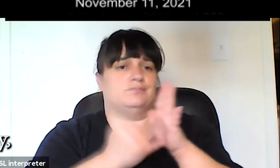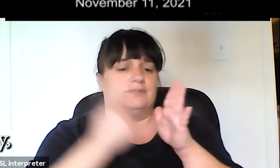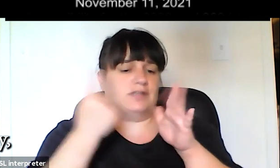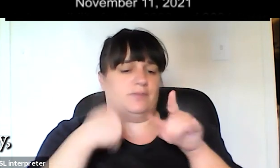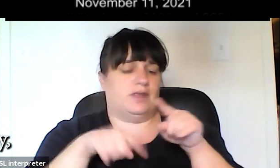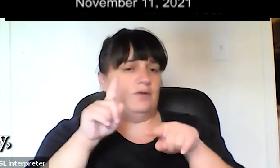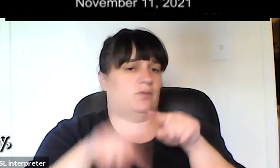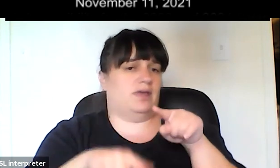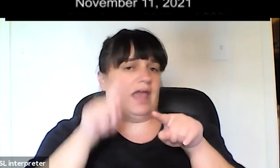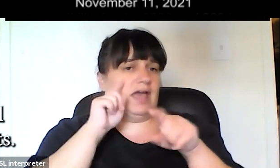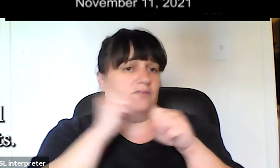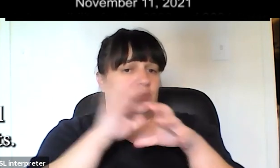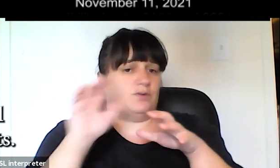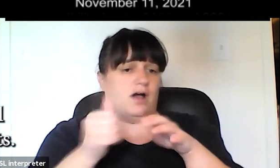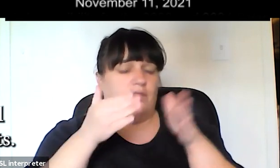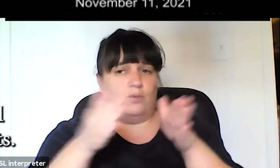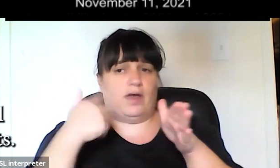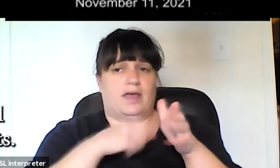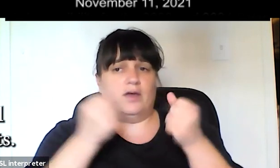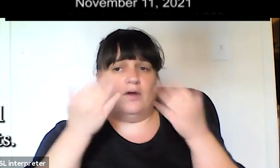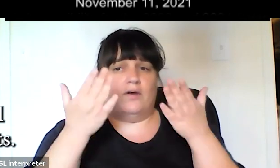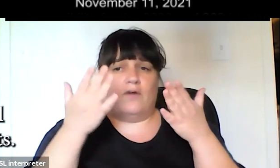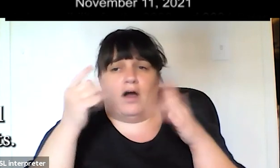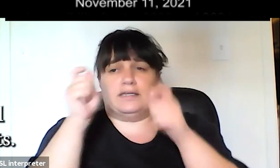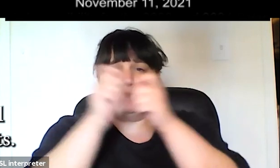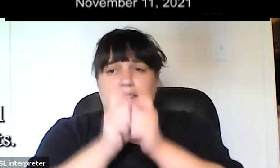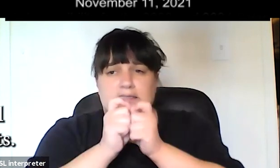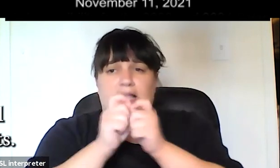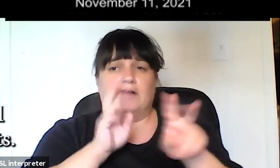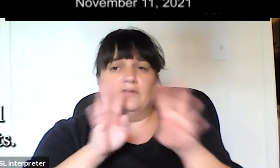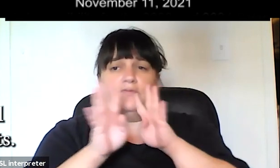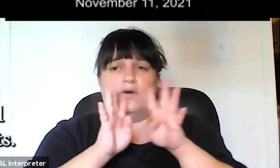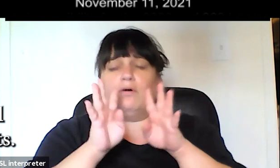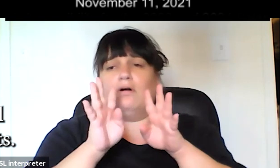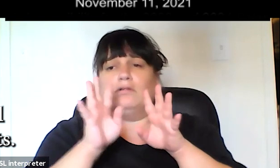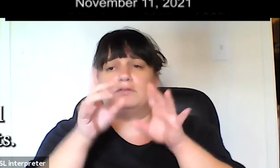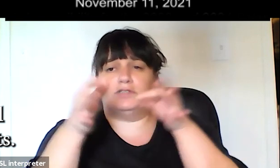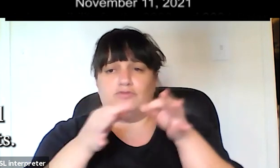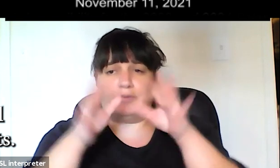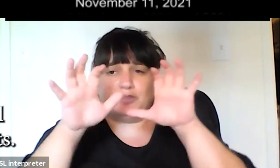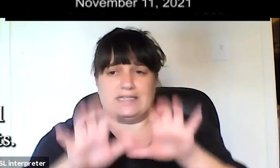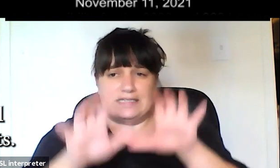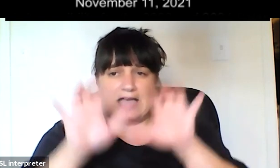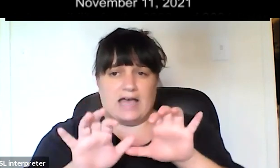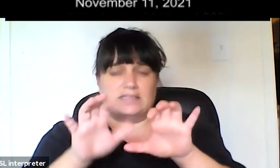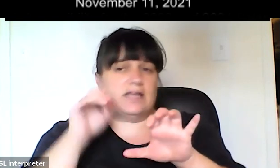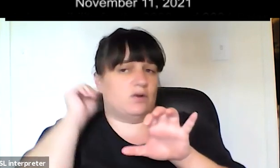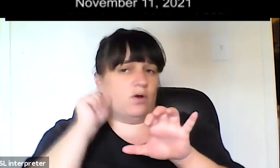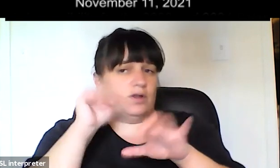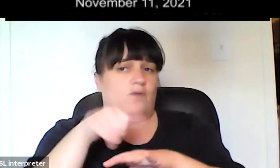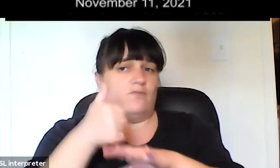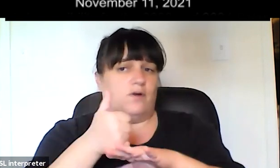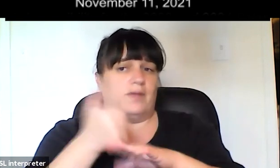can't visualize any other way, we provide this very detailed verbal description in text and audio formats. We use